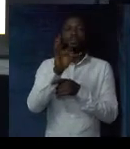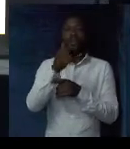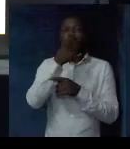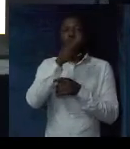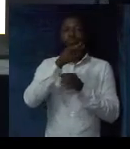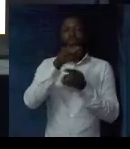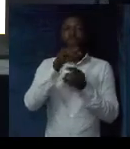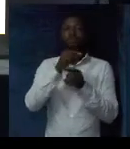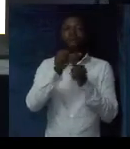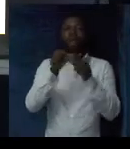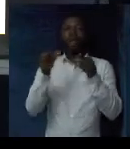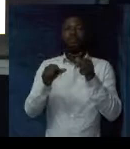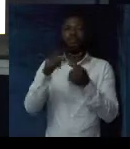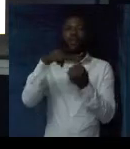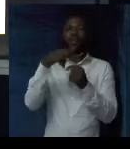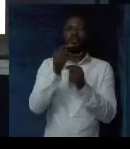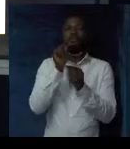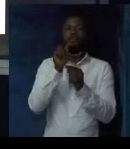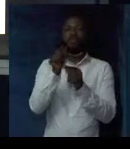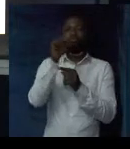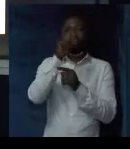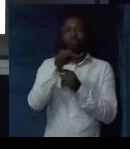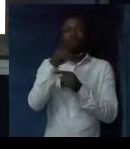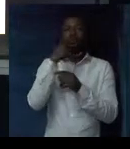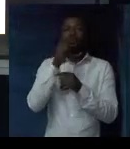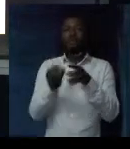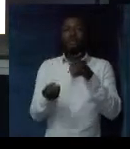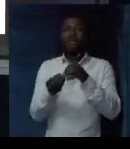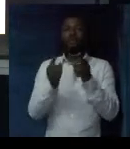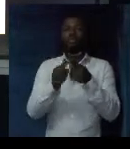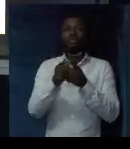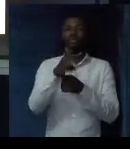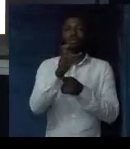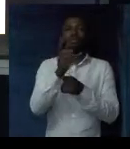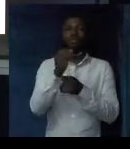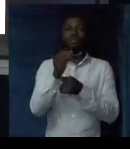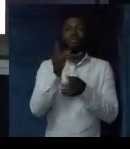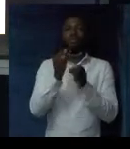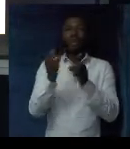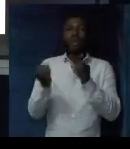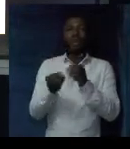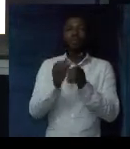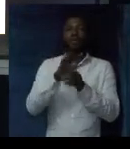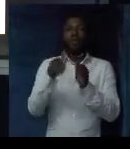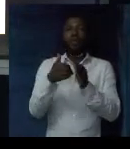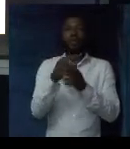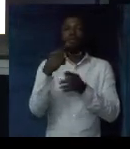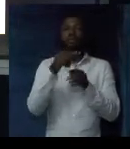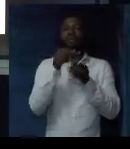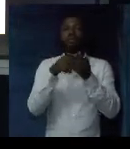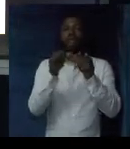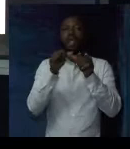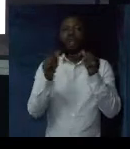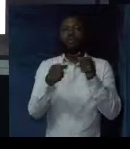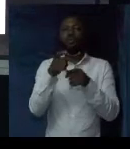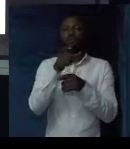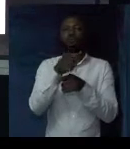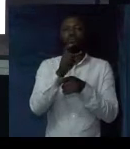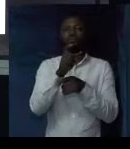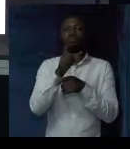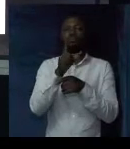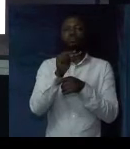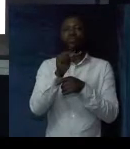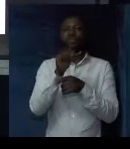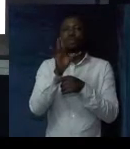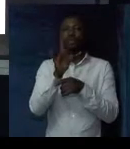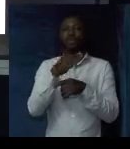is true because angles around the point must add up to what? To 360 degrees. So if we add up all these angles, we have 100 plus